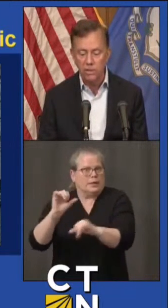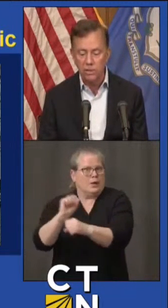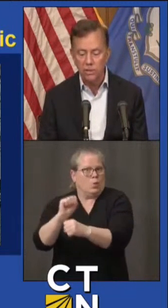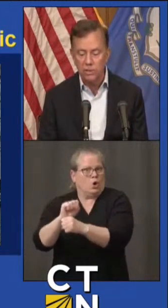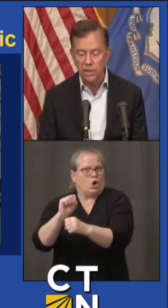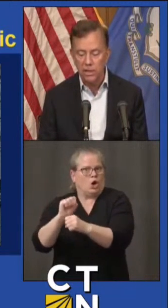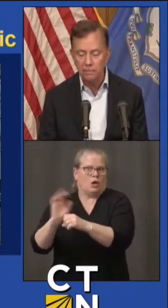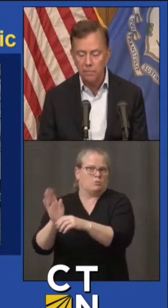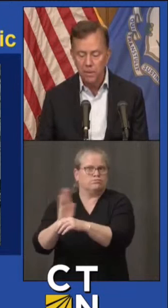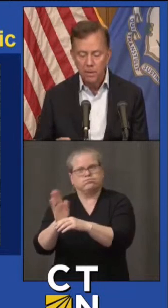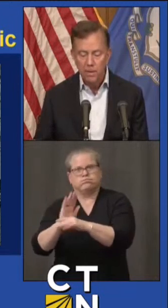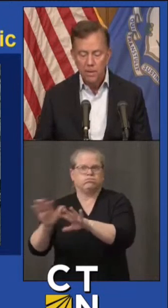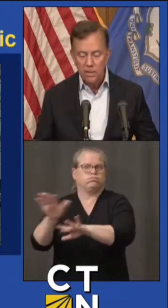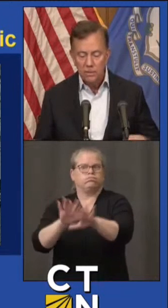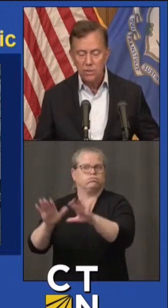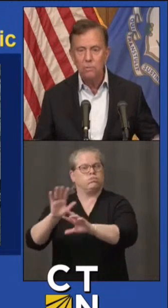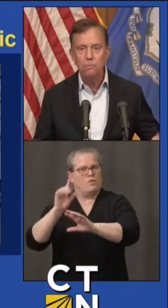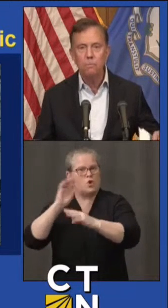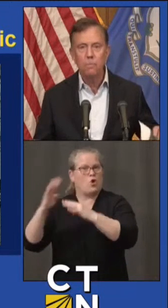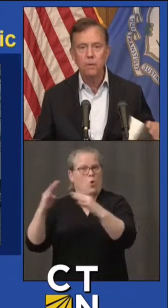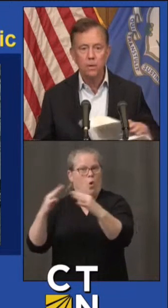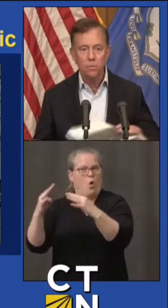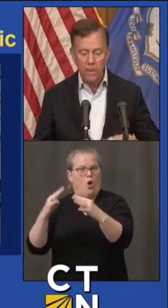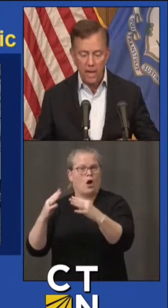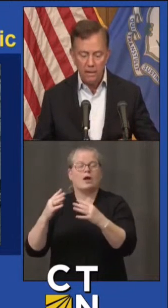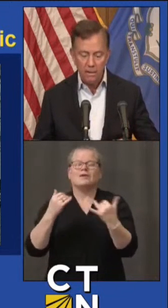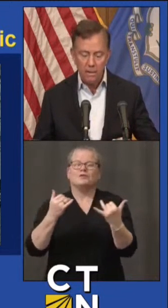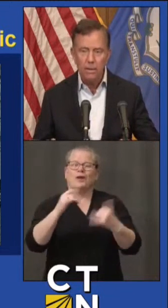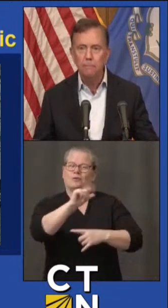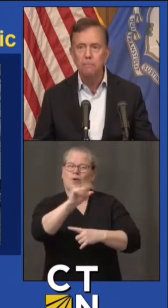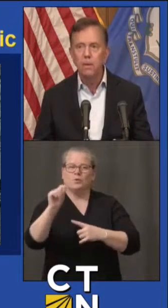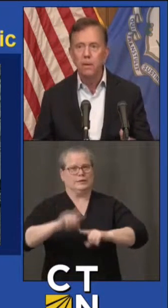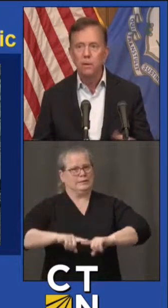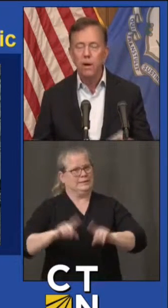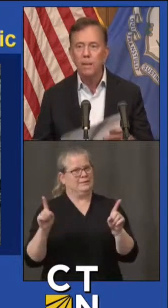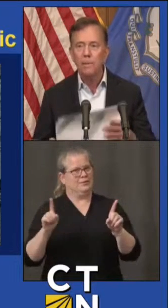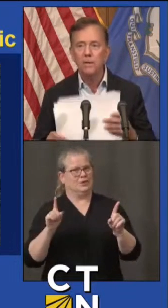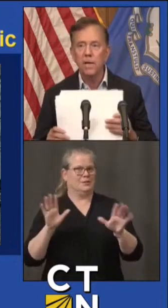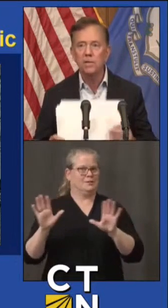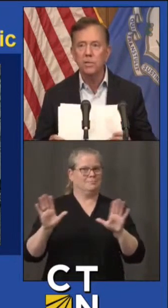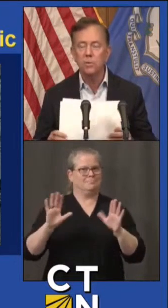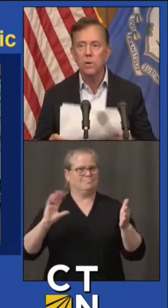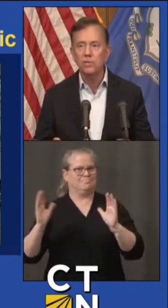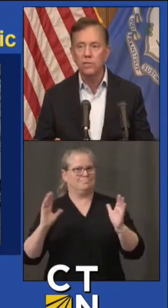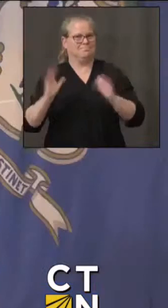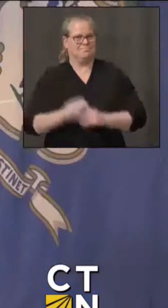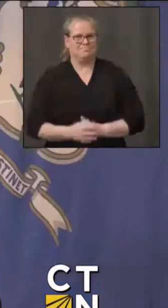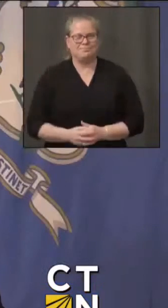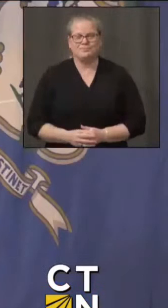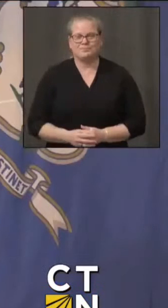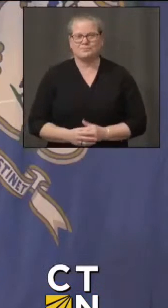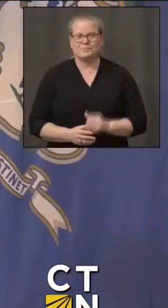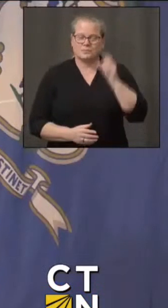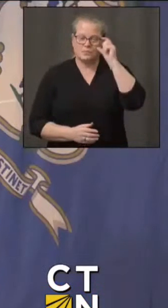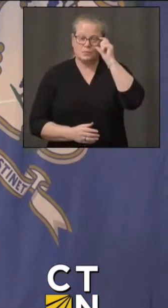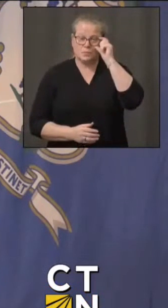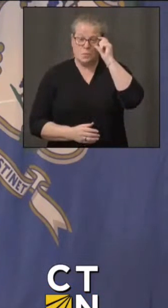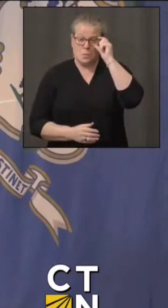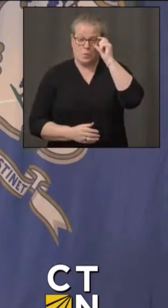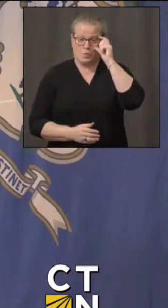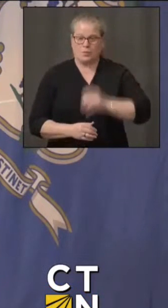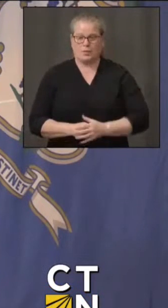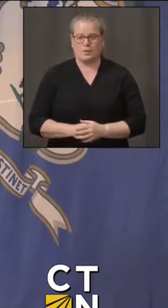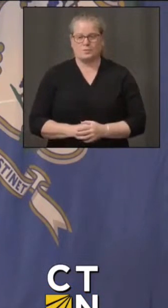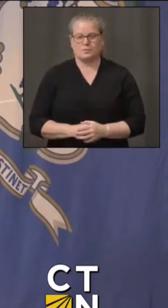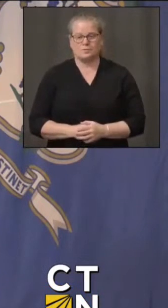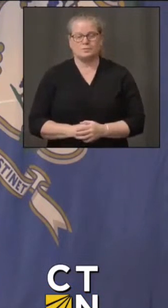situation today. So, with that, we're happy to take some questions. And Dr. Coe